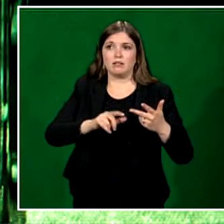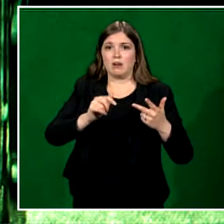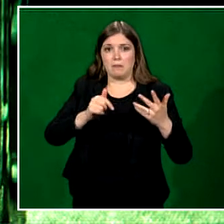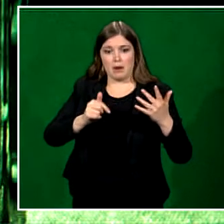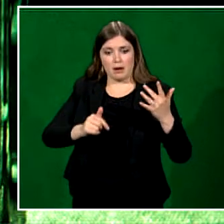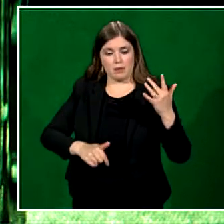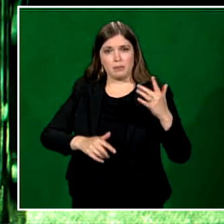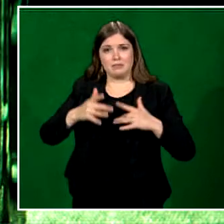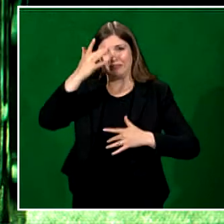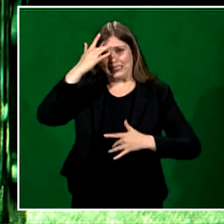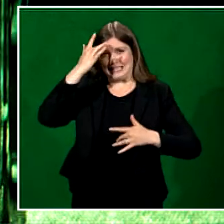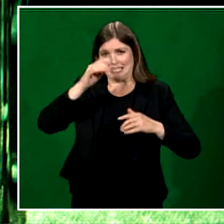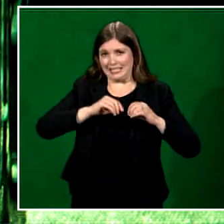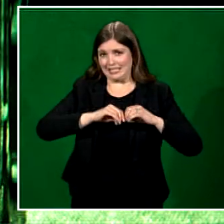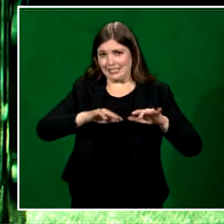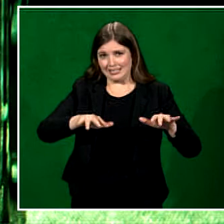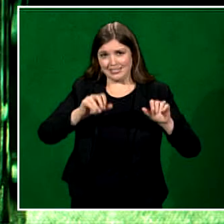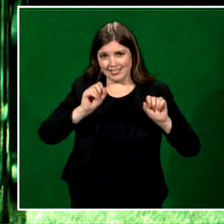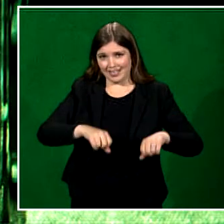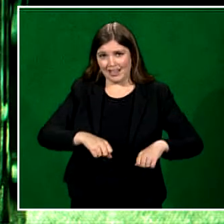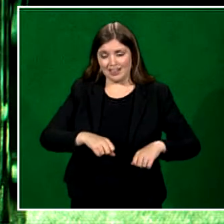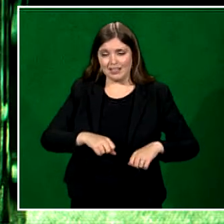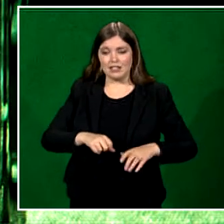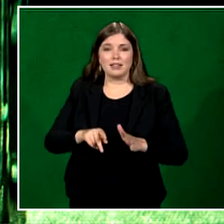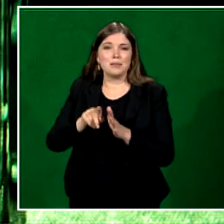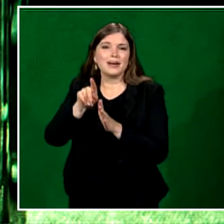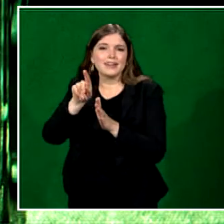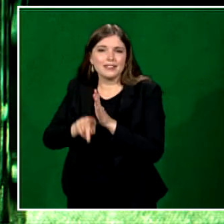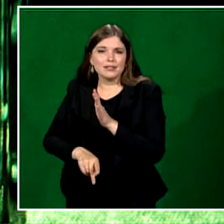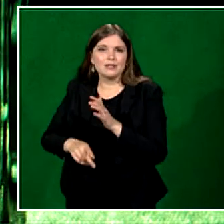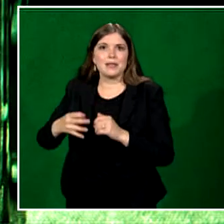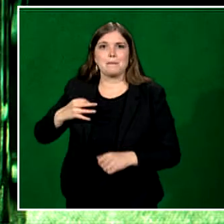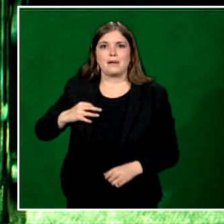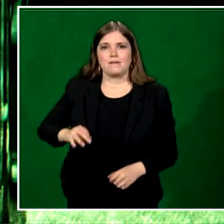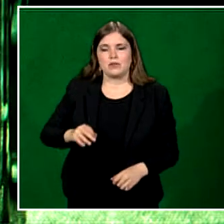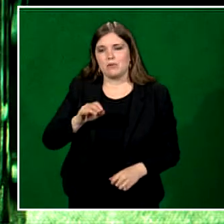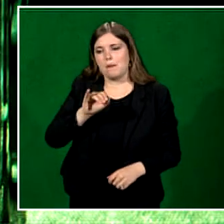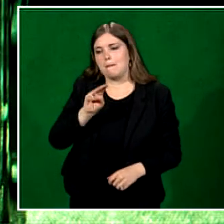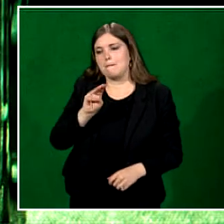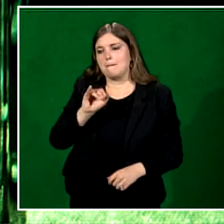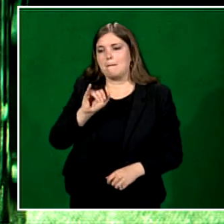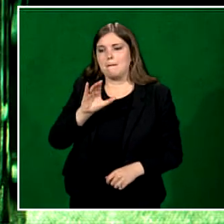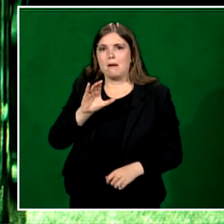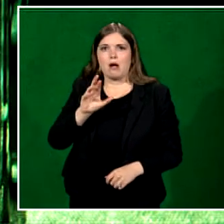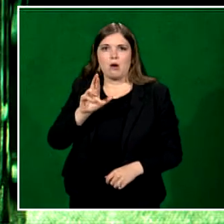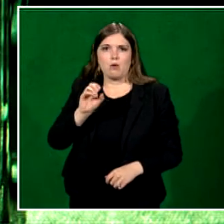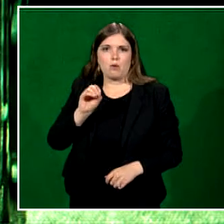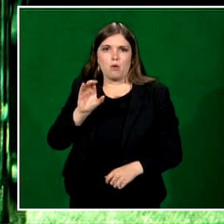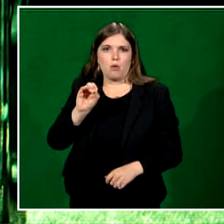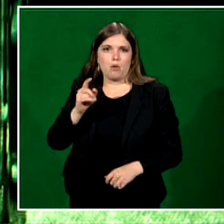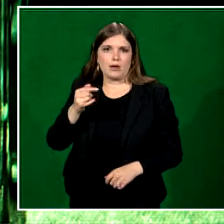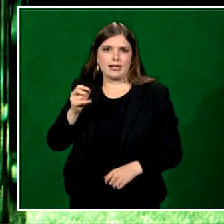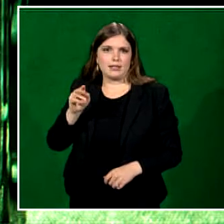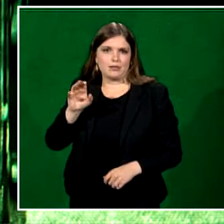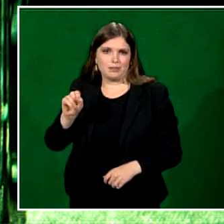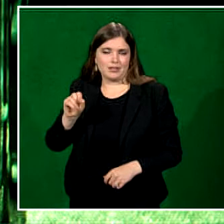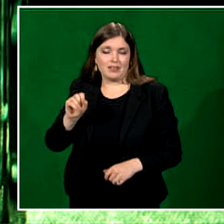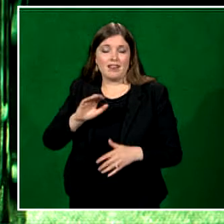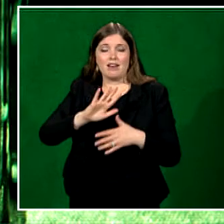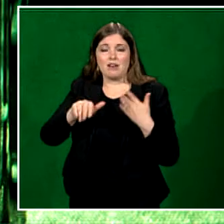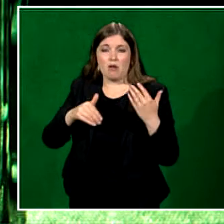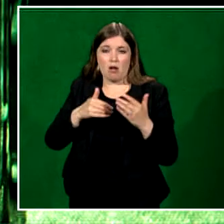outbreak. It also kills soil beneficial microorganisms. It also leads to global warming. All this leads